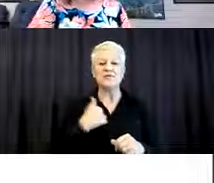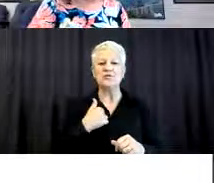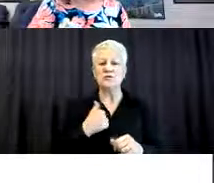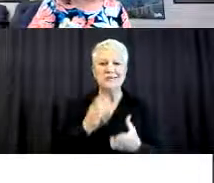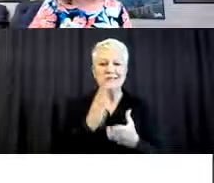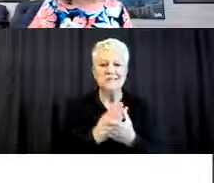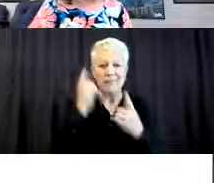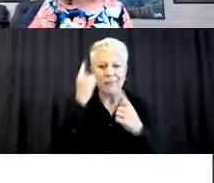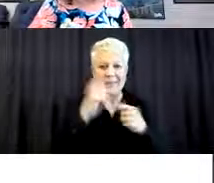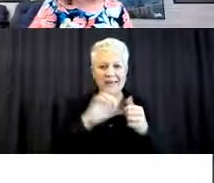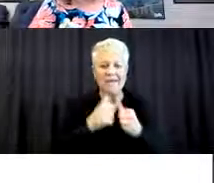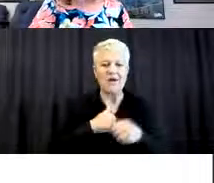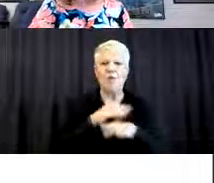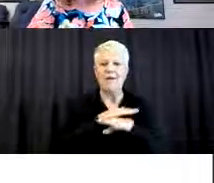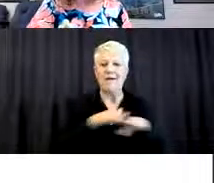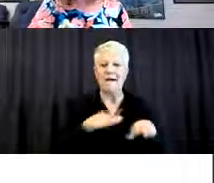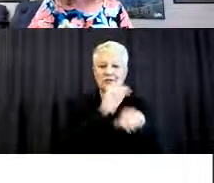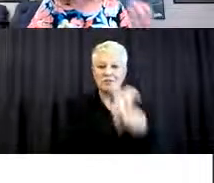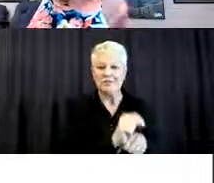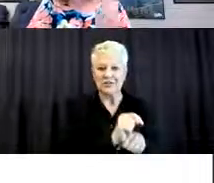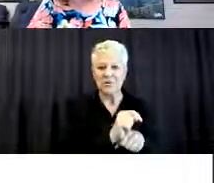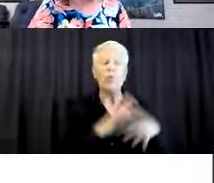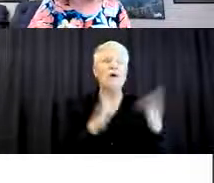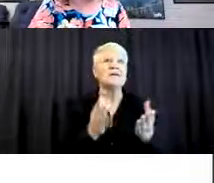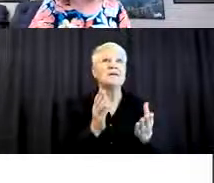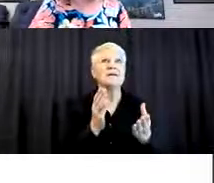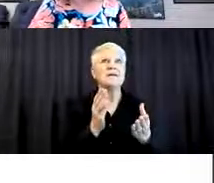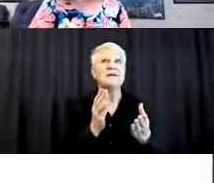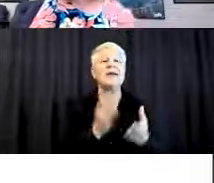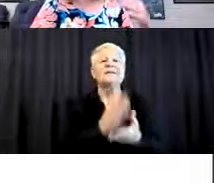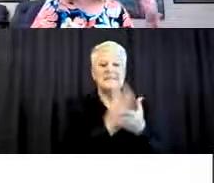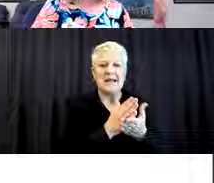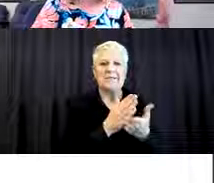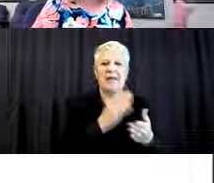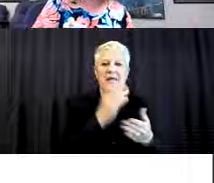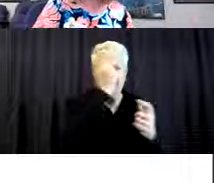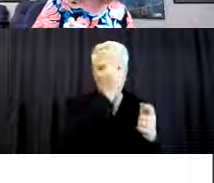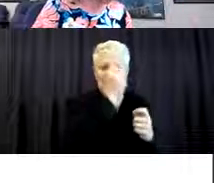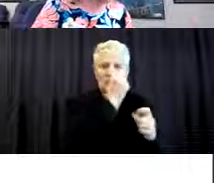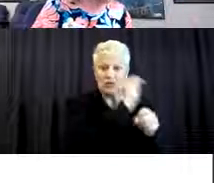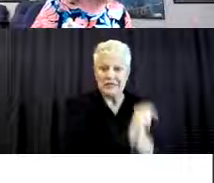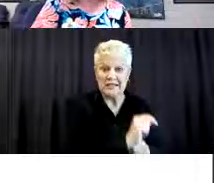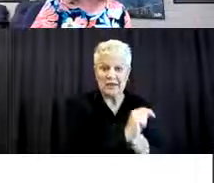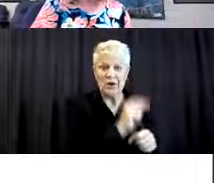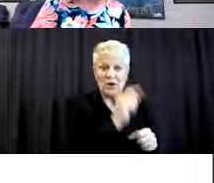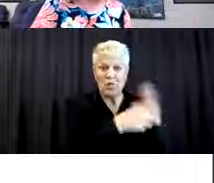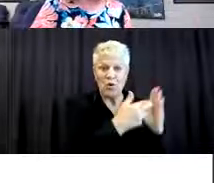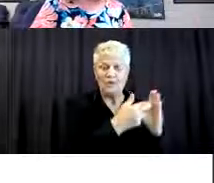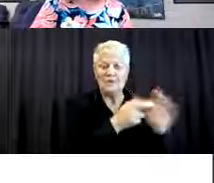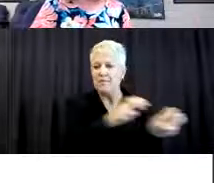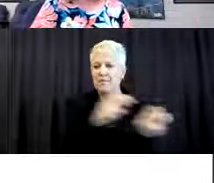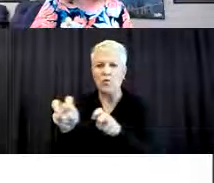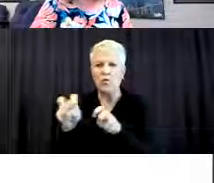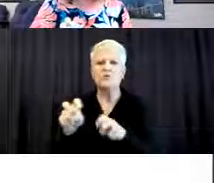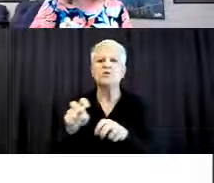often out of our non-traditional, snap out of our traditional roles and move into non-traditional roles. If we're